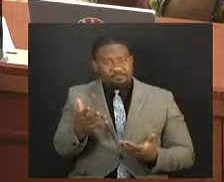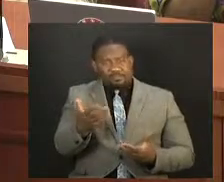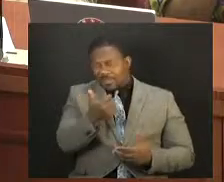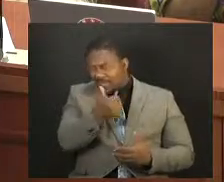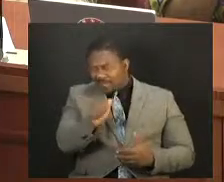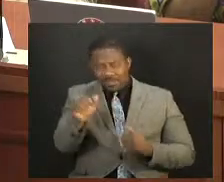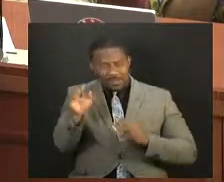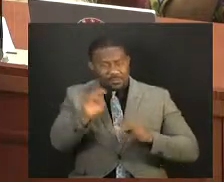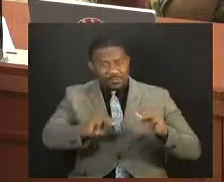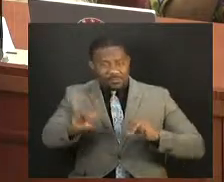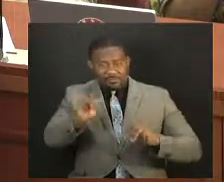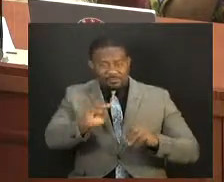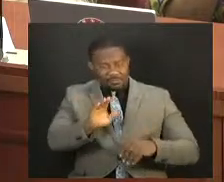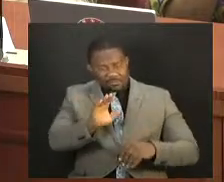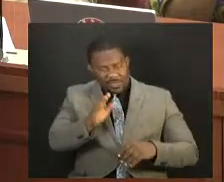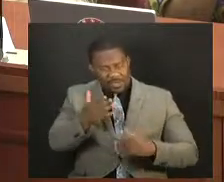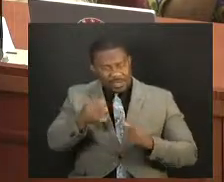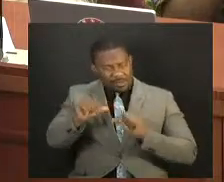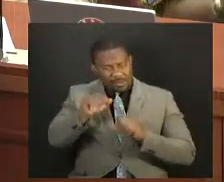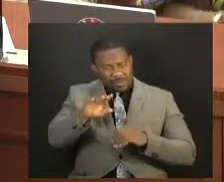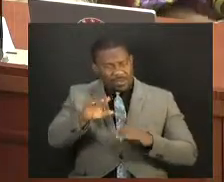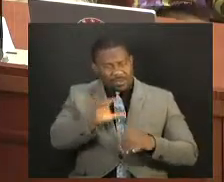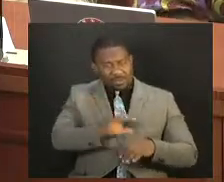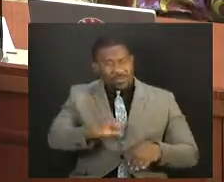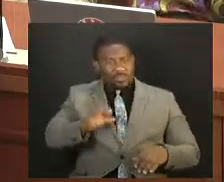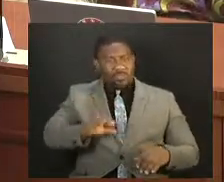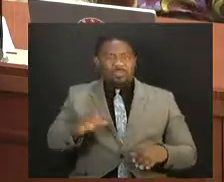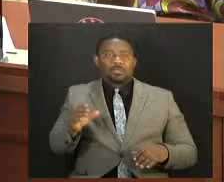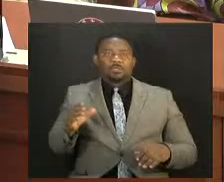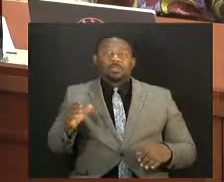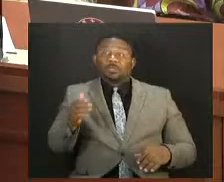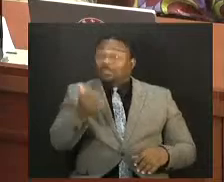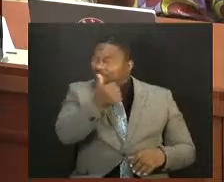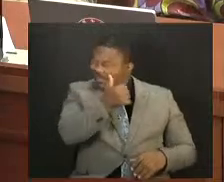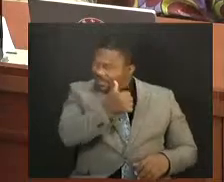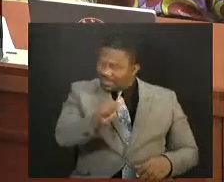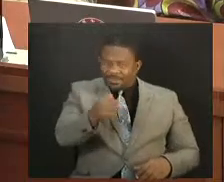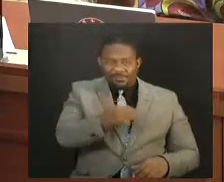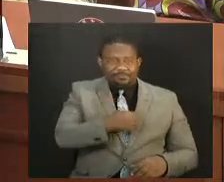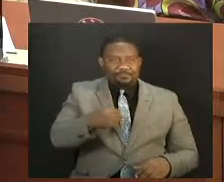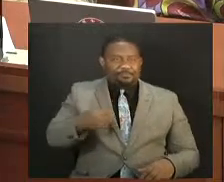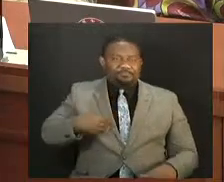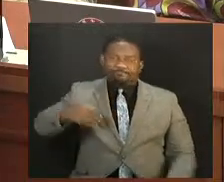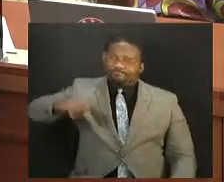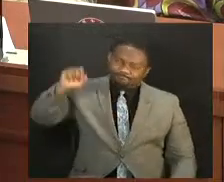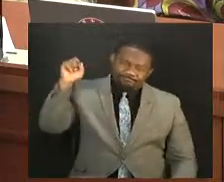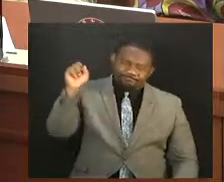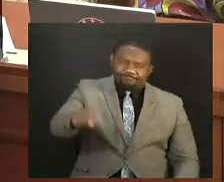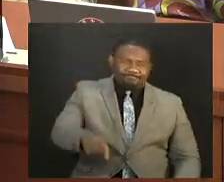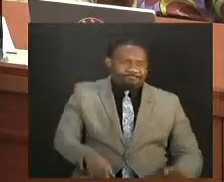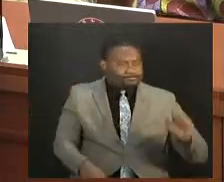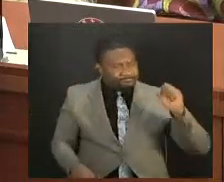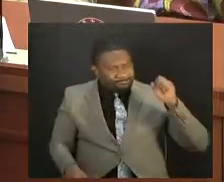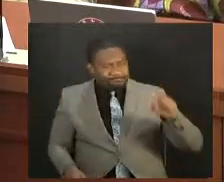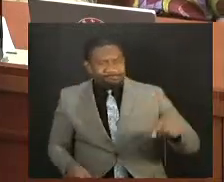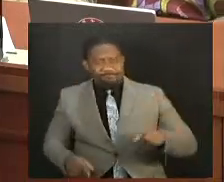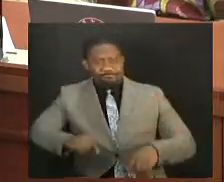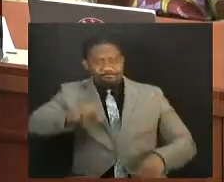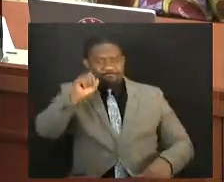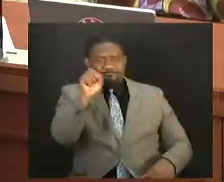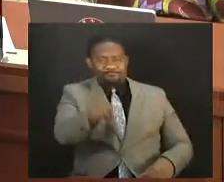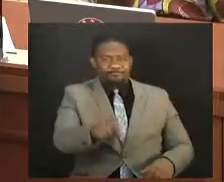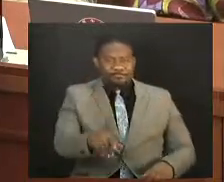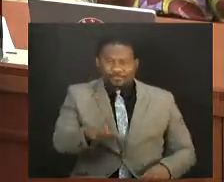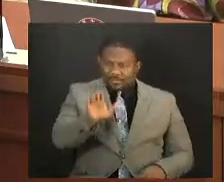matter pertaining to that committee. I can ask any member of parliament a question relating to